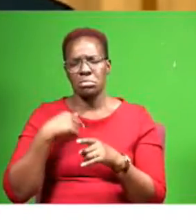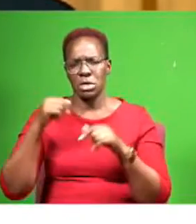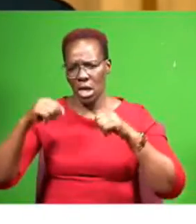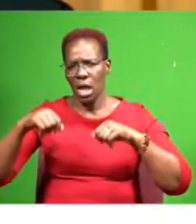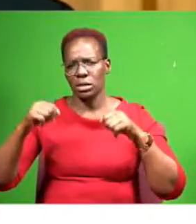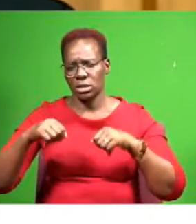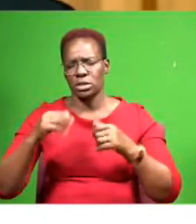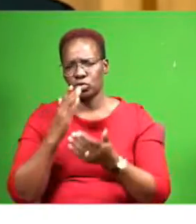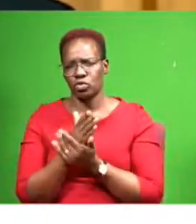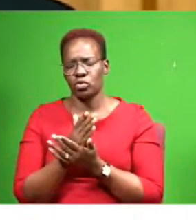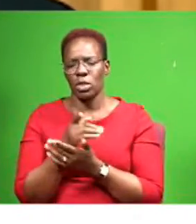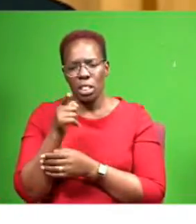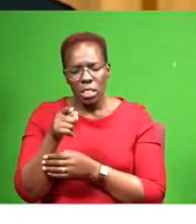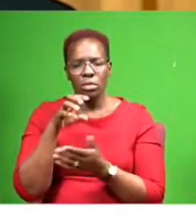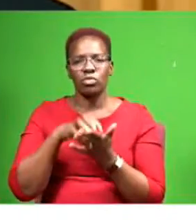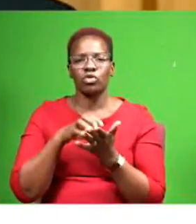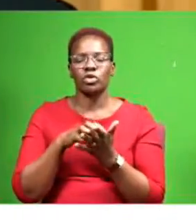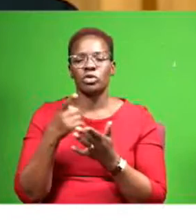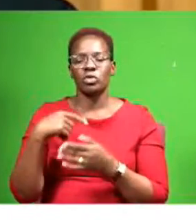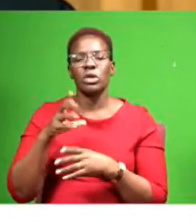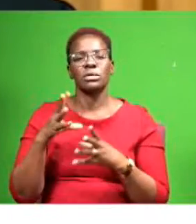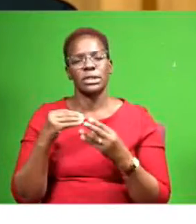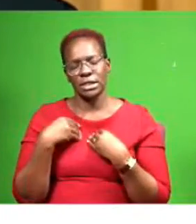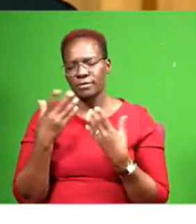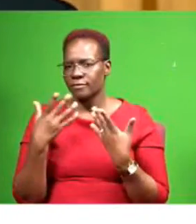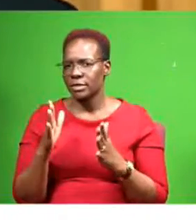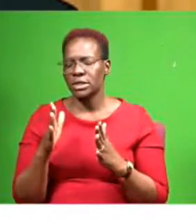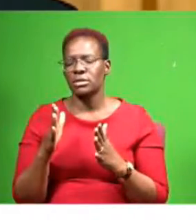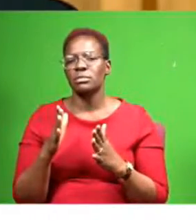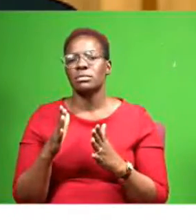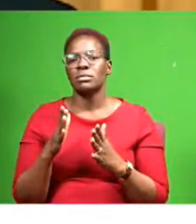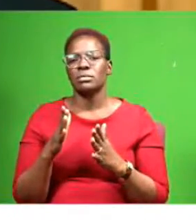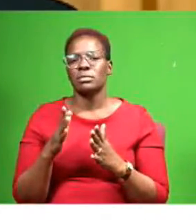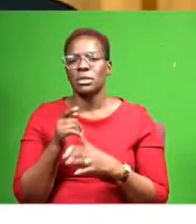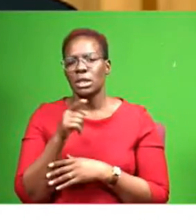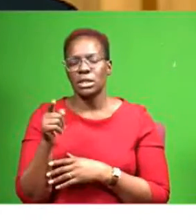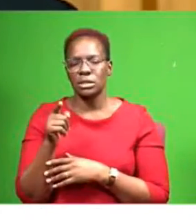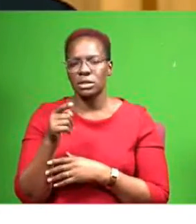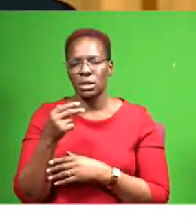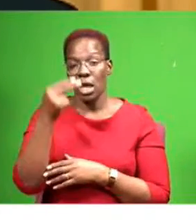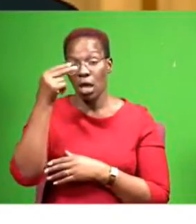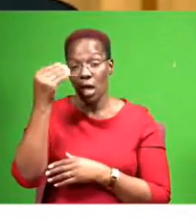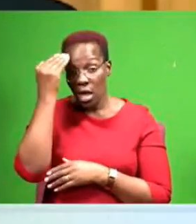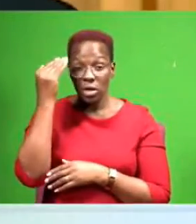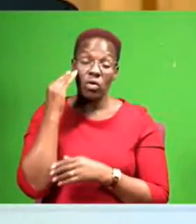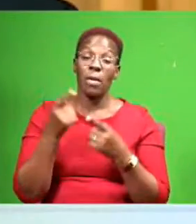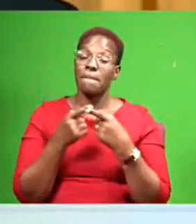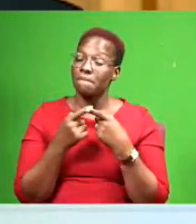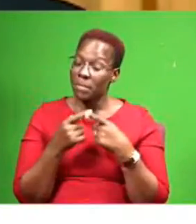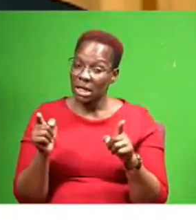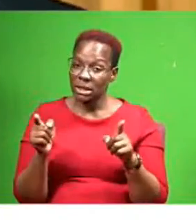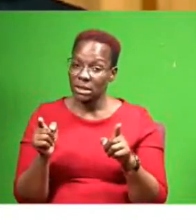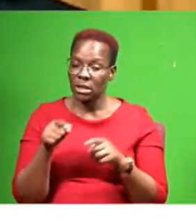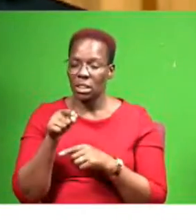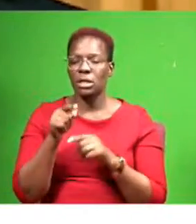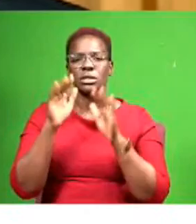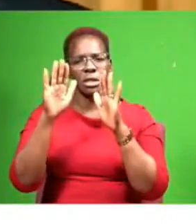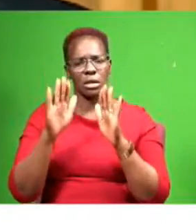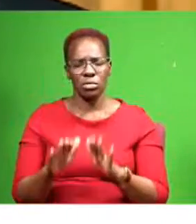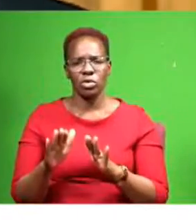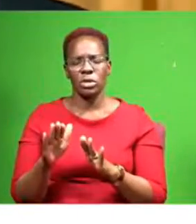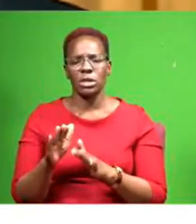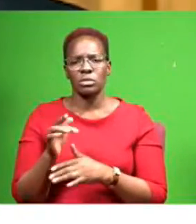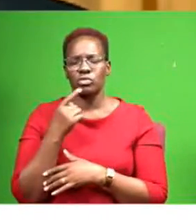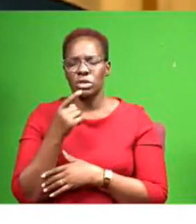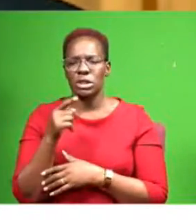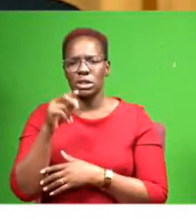position, which is a position that was adopted by the learned judges in the High Court. However, it is important to note